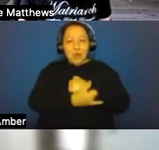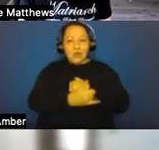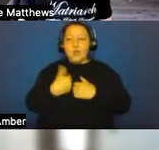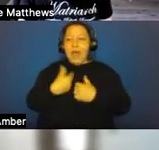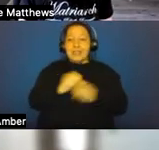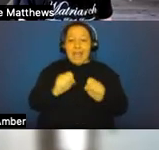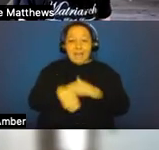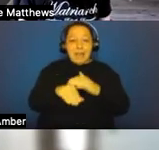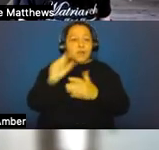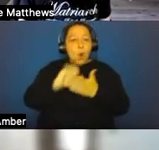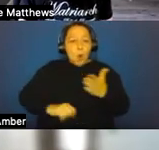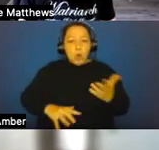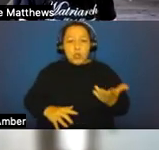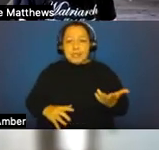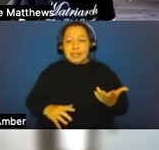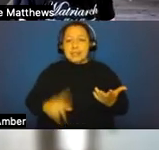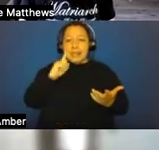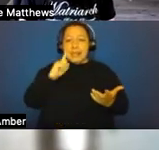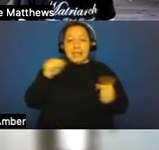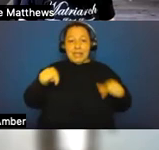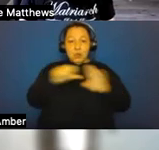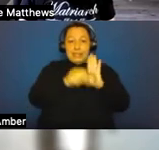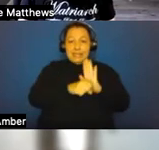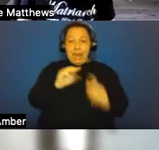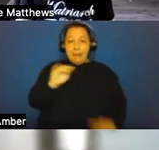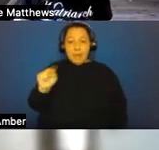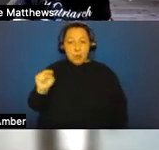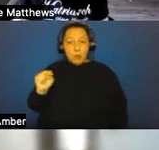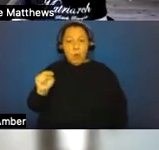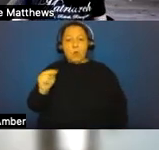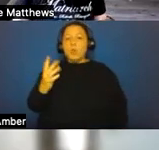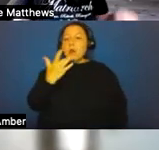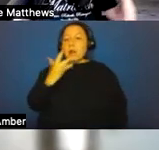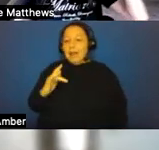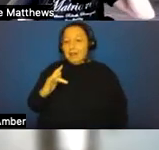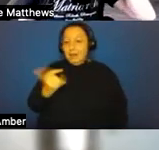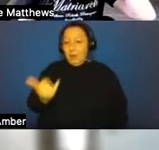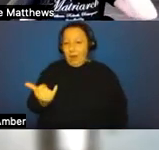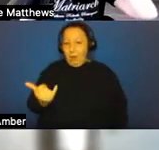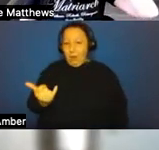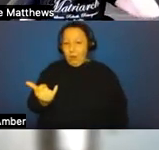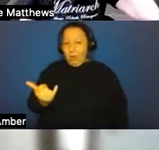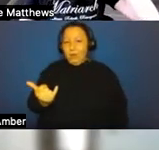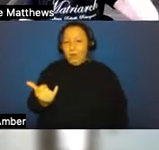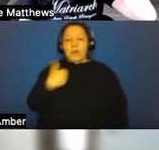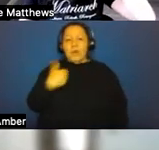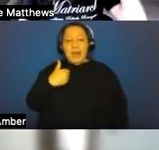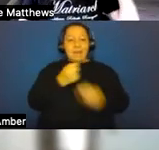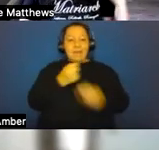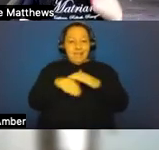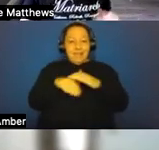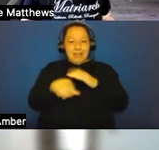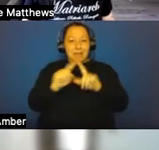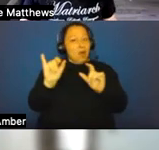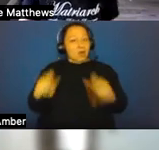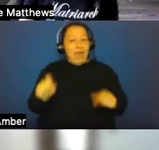in Minnesota, we're lucky at the time, right? We have safe access, but that can change. That can change with the